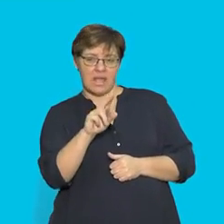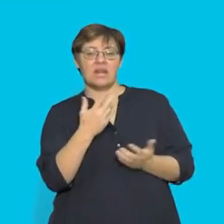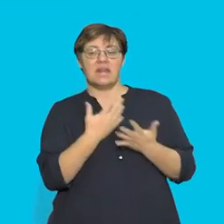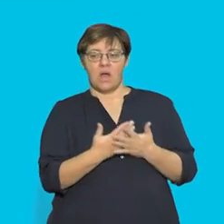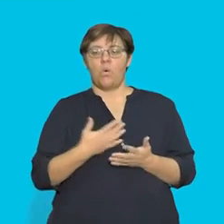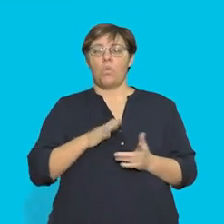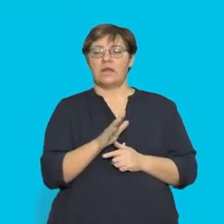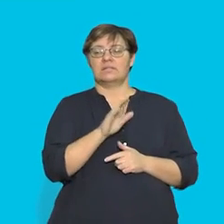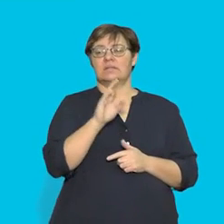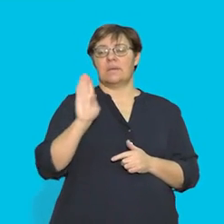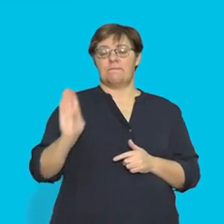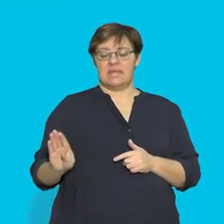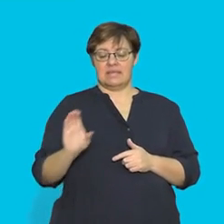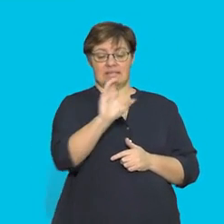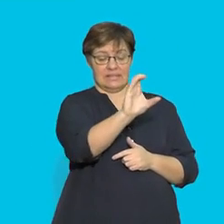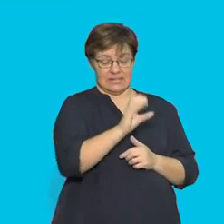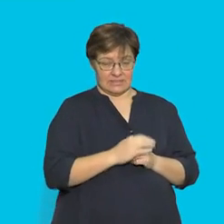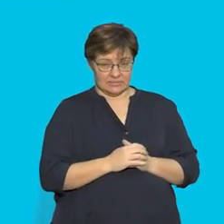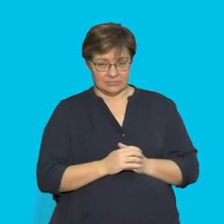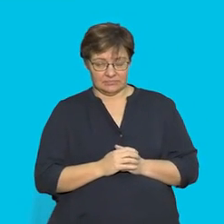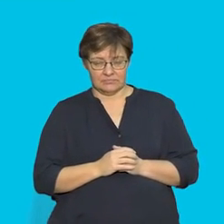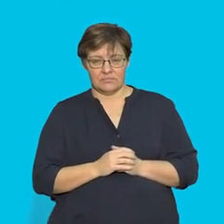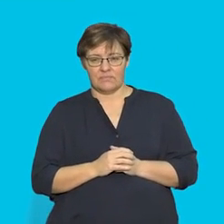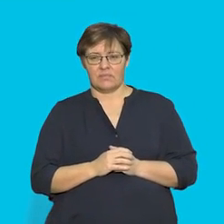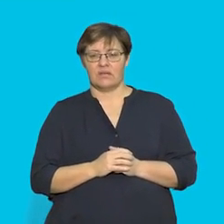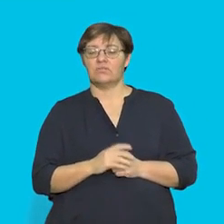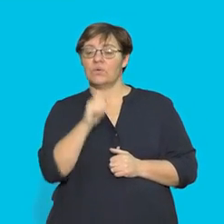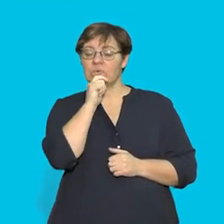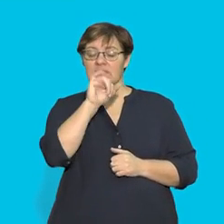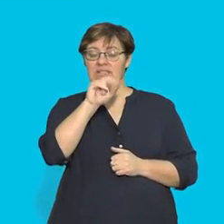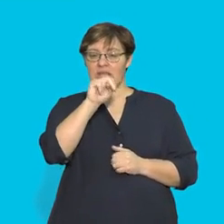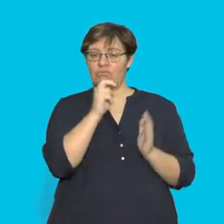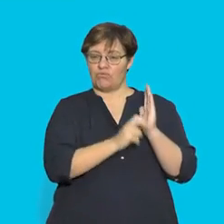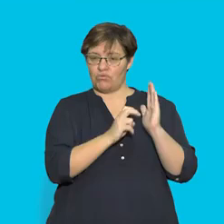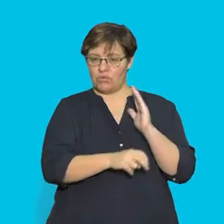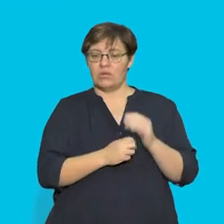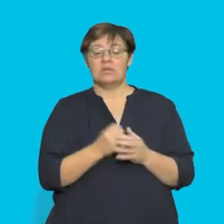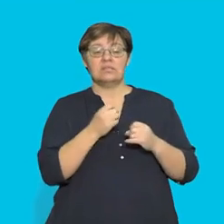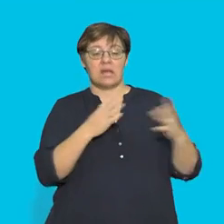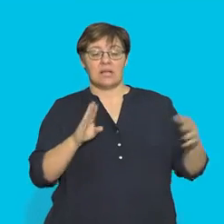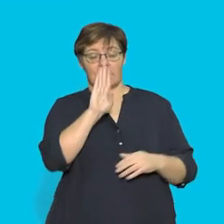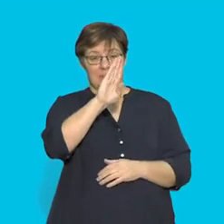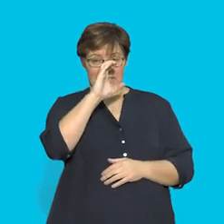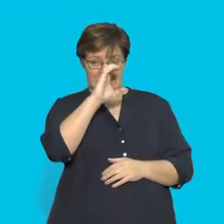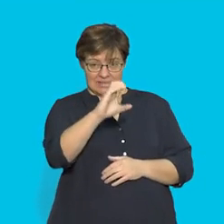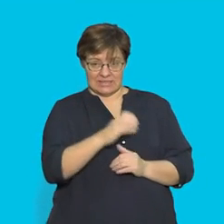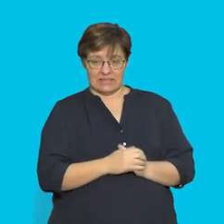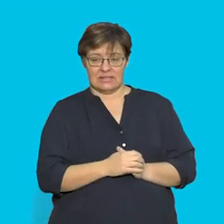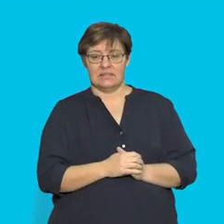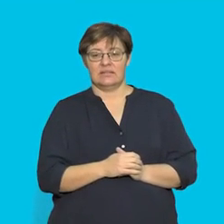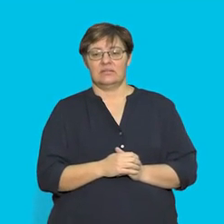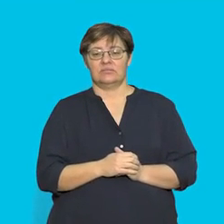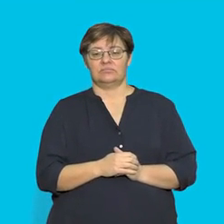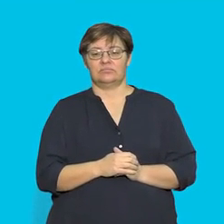need to find BC. So we're going to start off our equation with BC in the numerator. So using the sine rule, we're going to start off with BC in the numerator.